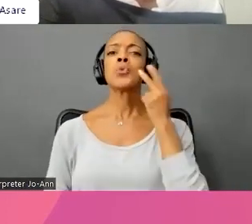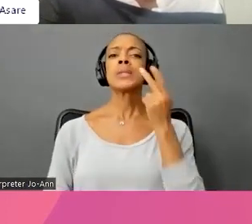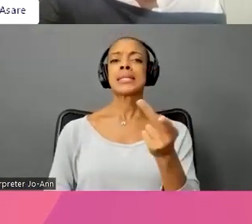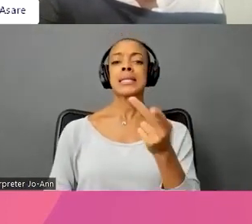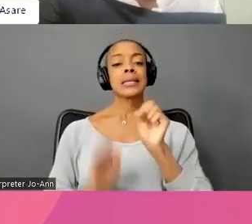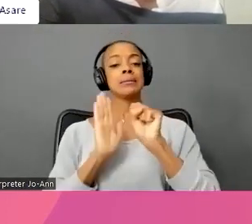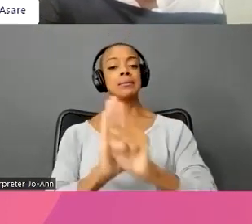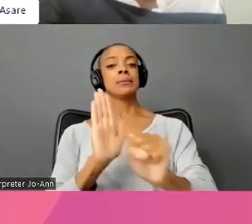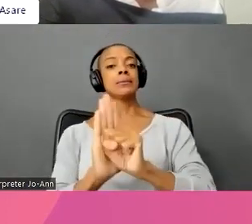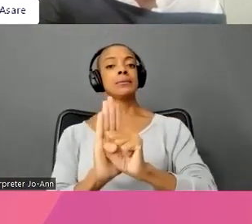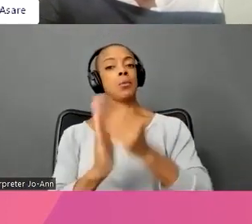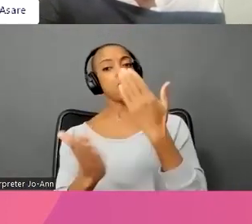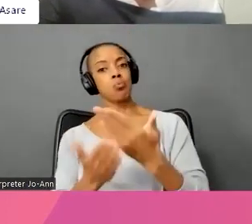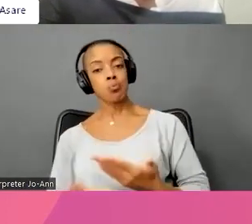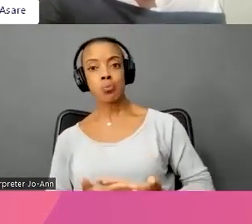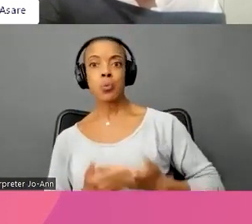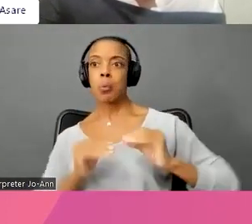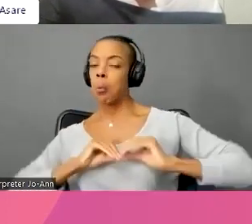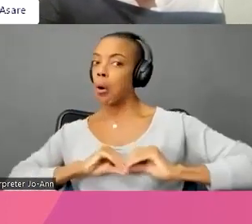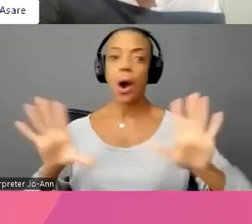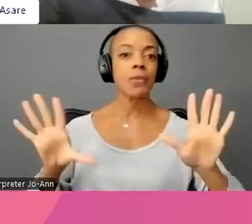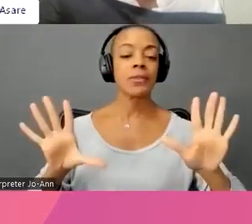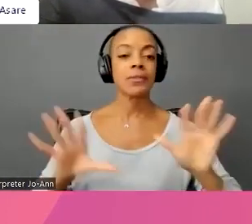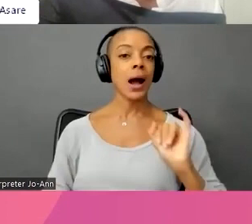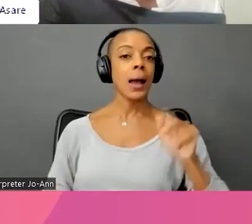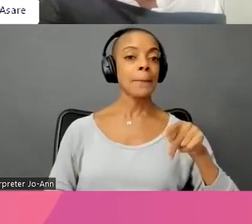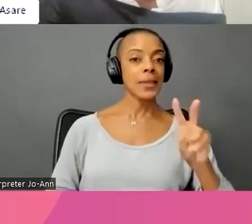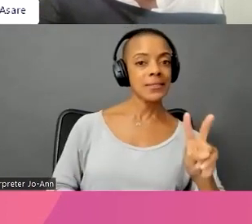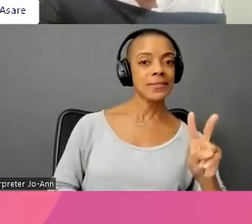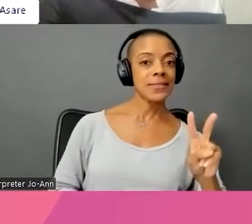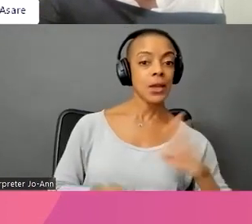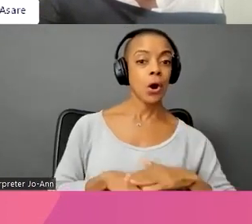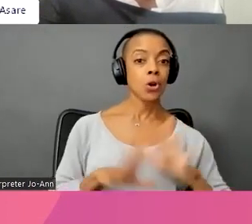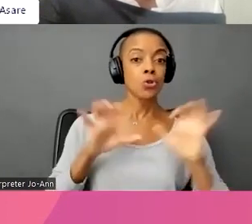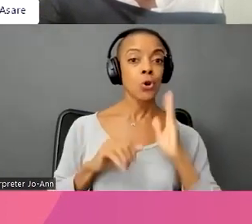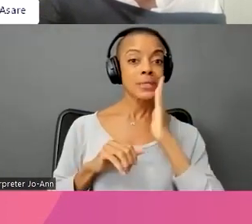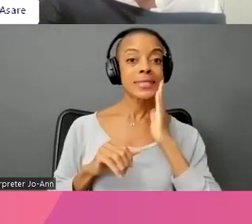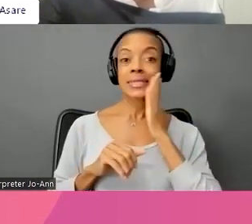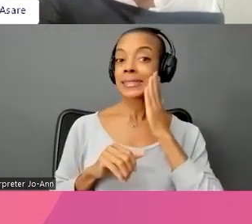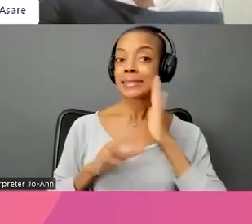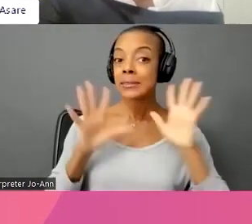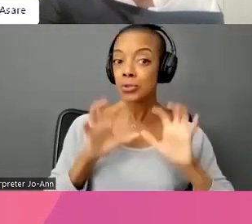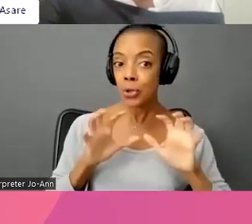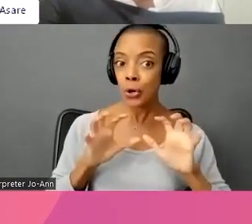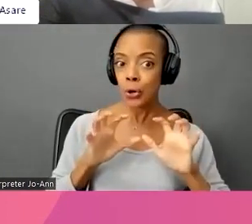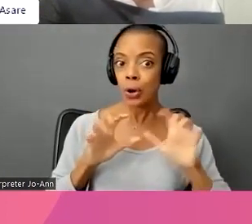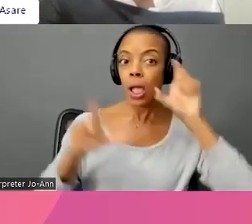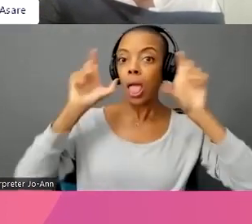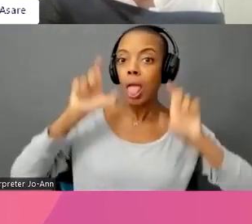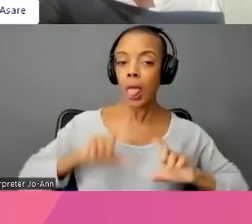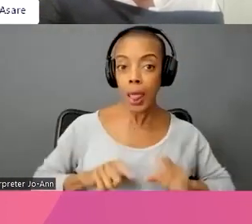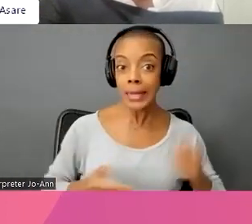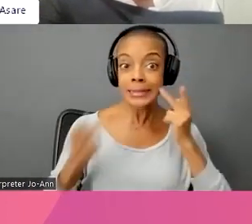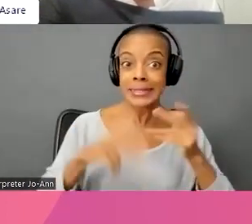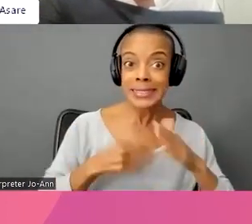of intimate partner violence as easier on someone of a darker skin tone, someone with a darker skin tone than someone with a lighter skin